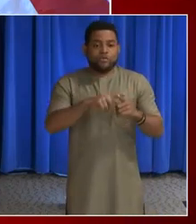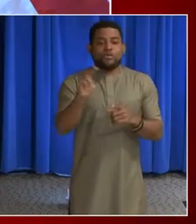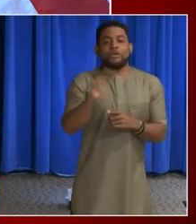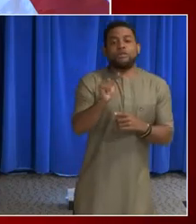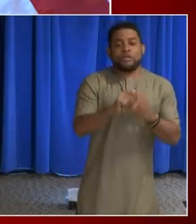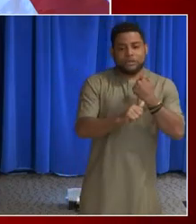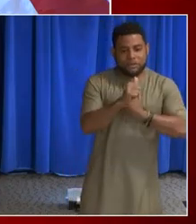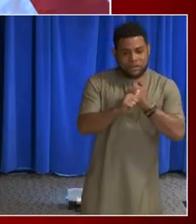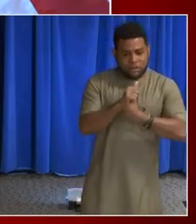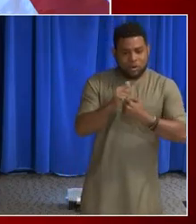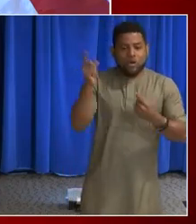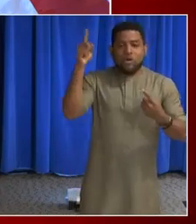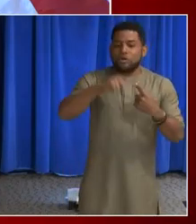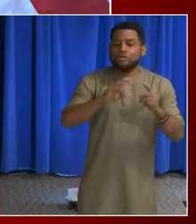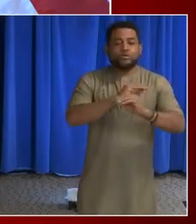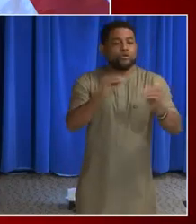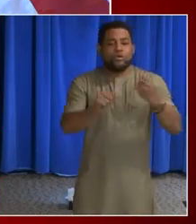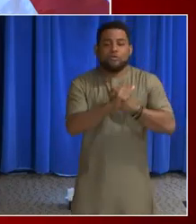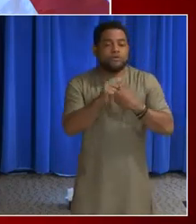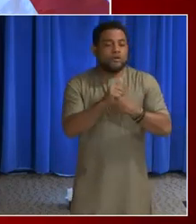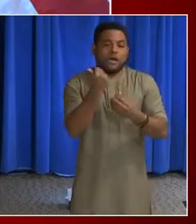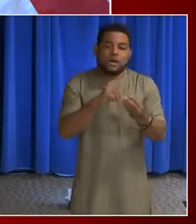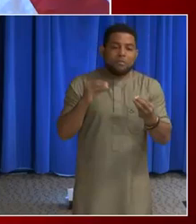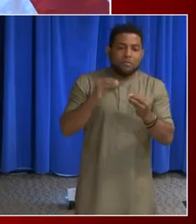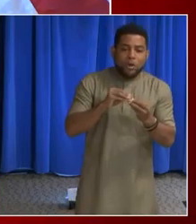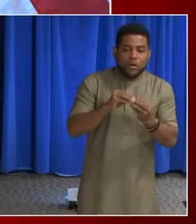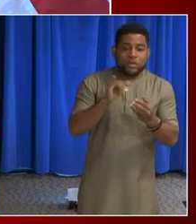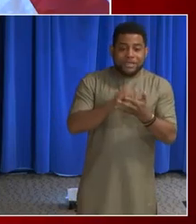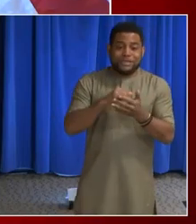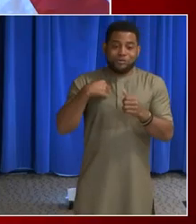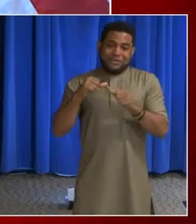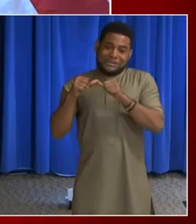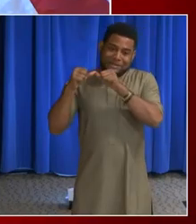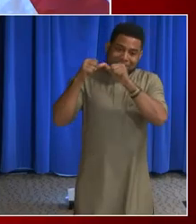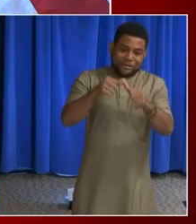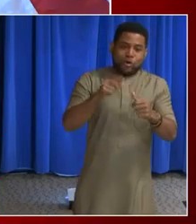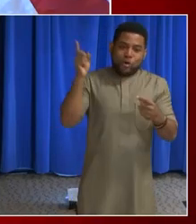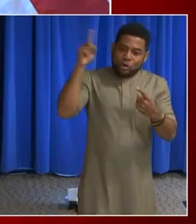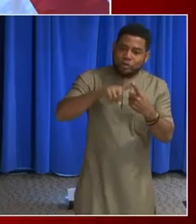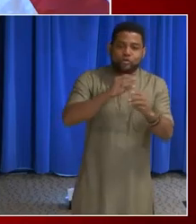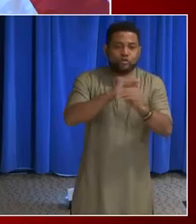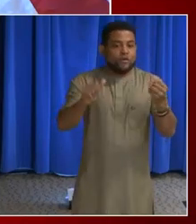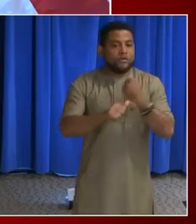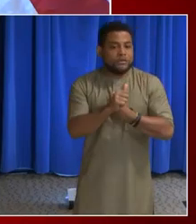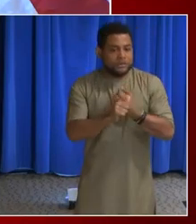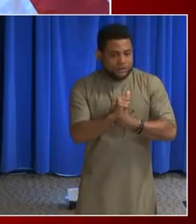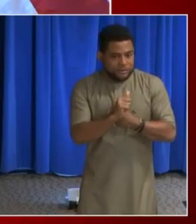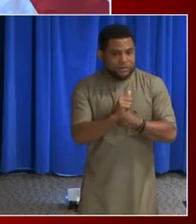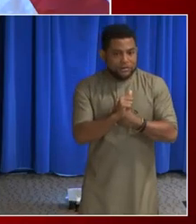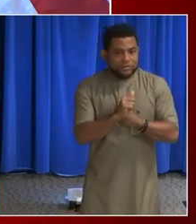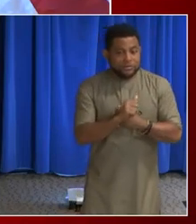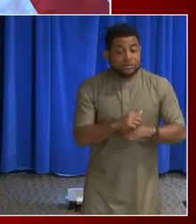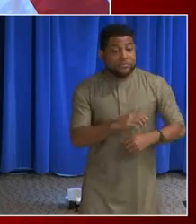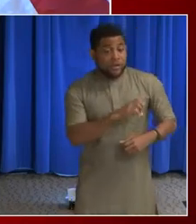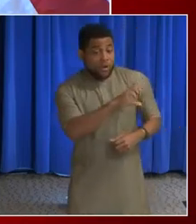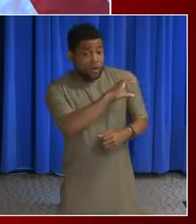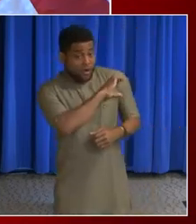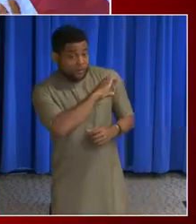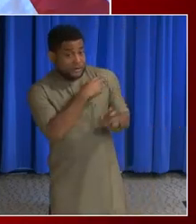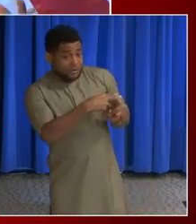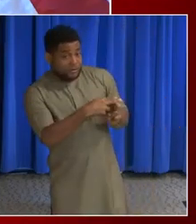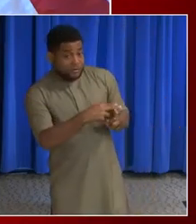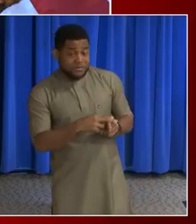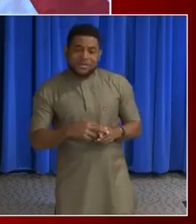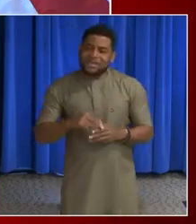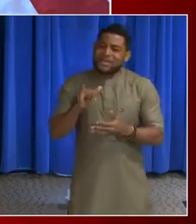no longer a threat, officers will deal with the situation in that space. The second question that you had, the officer's name. That name has been